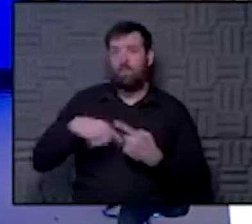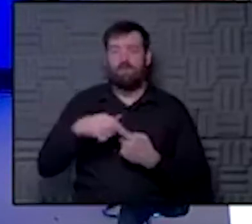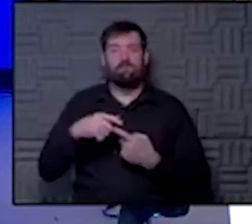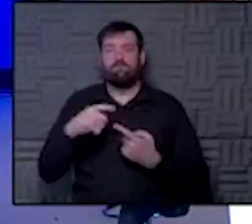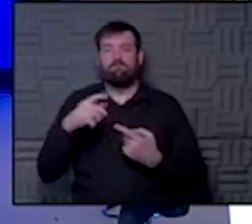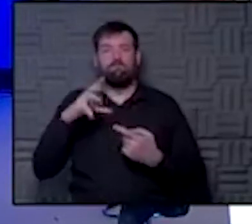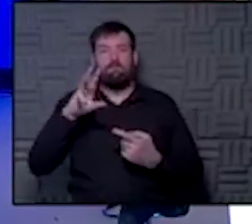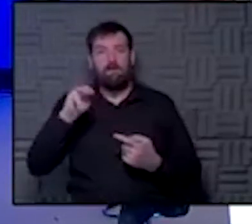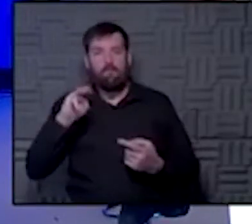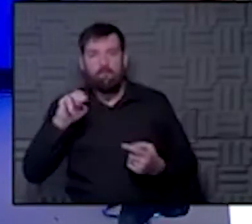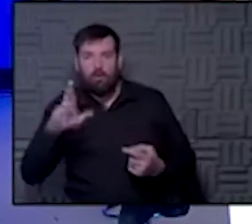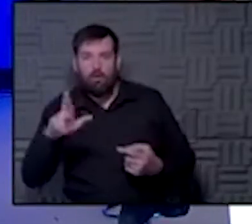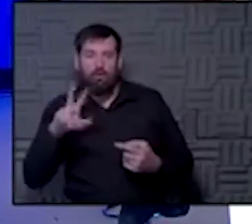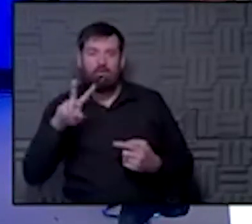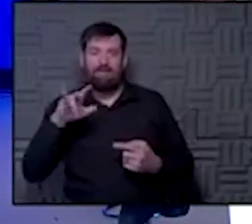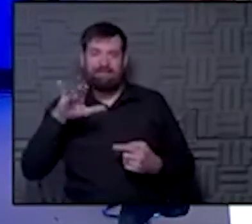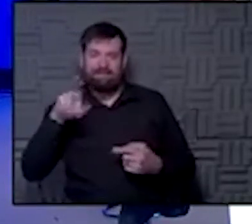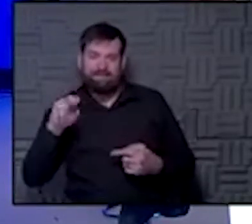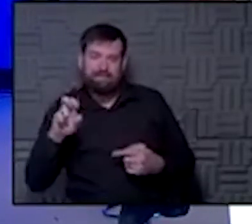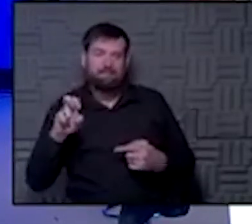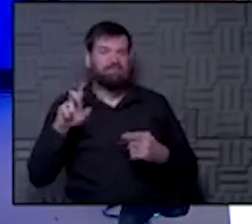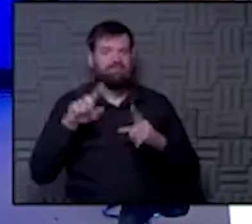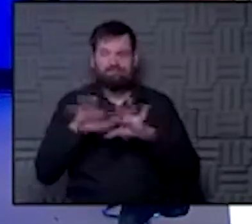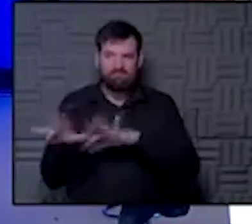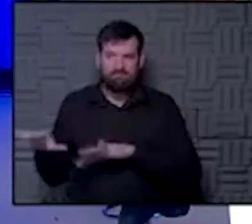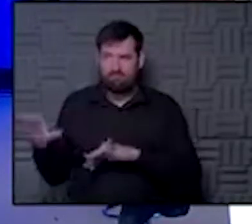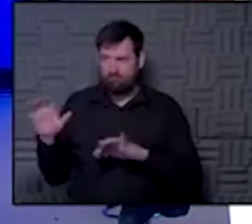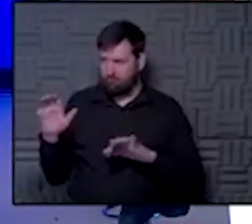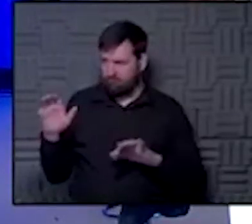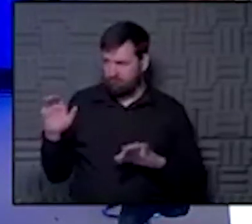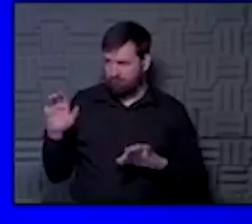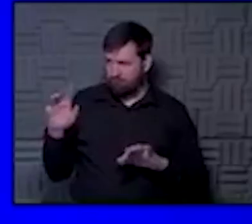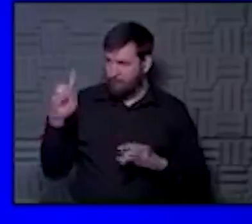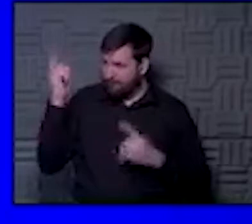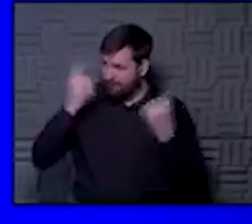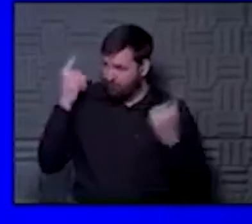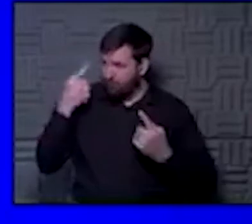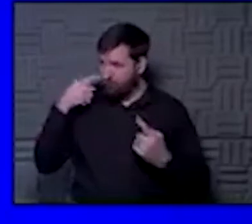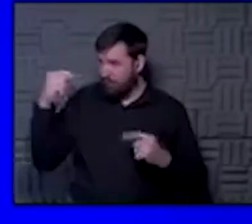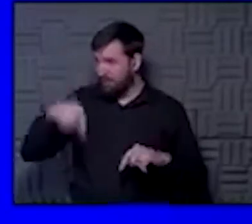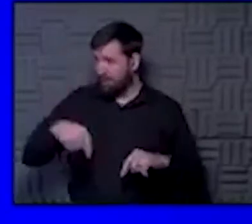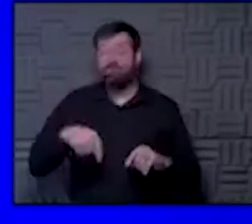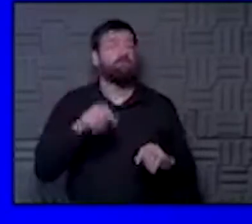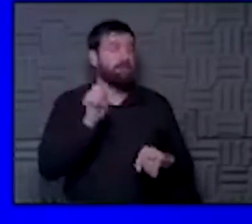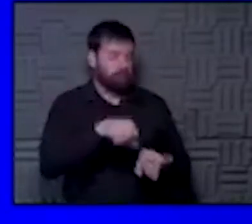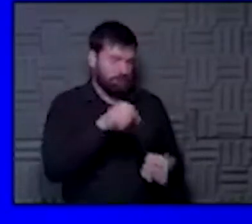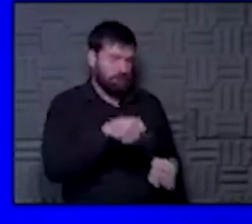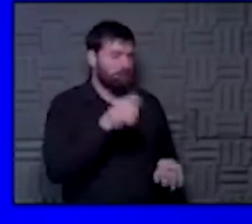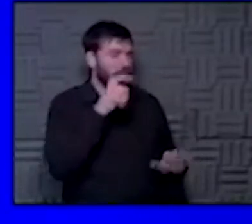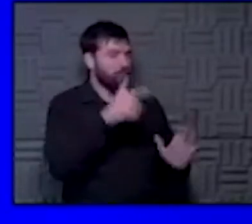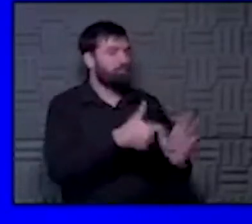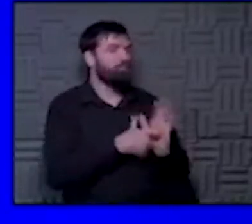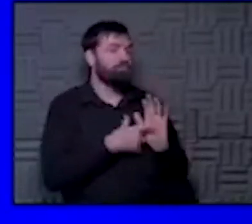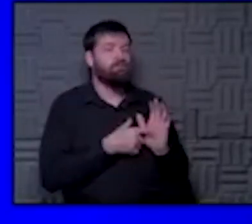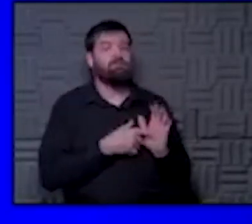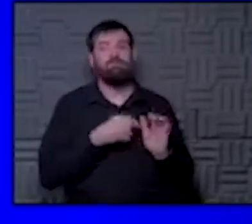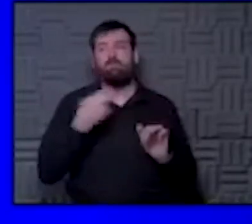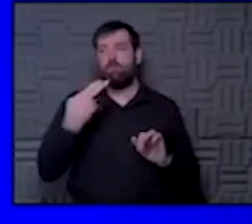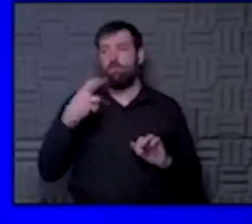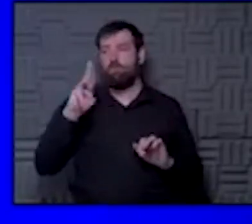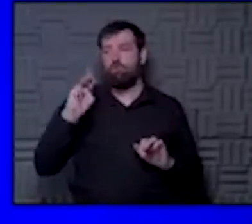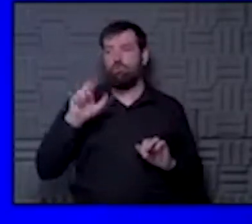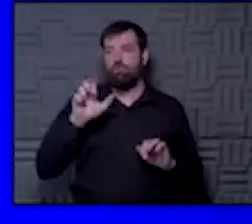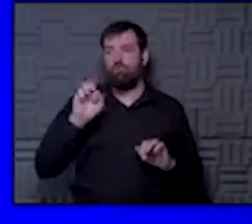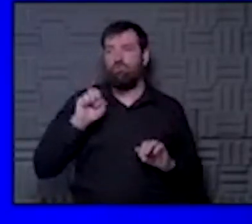or MMR, any of those. Would that be somebody we would think about giving bamlanivimab to? They would be in criteria for humoral